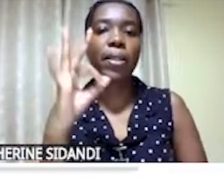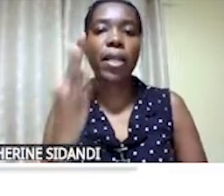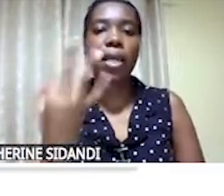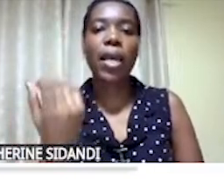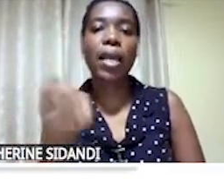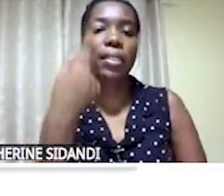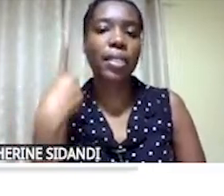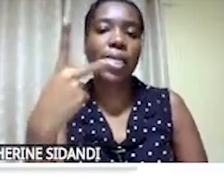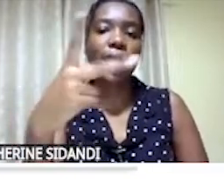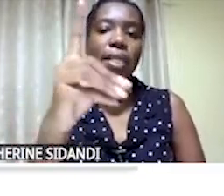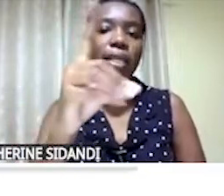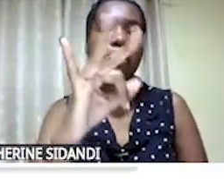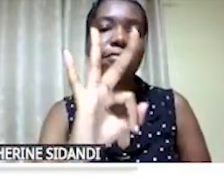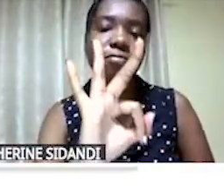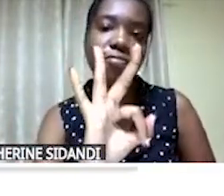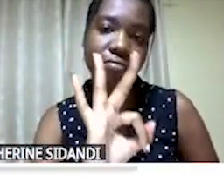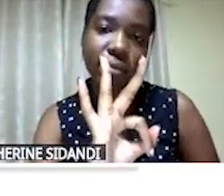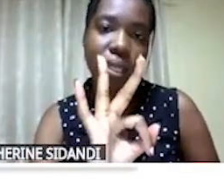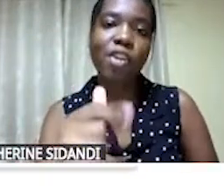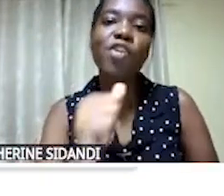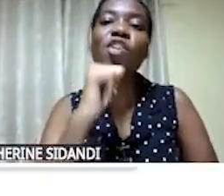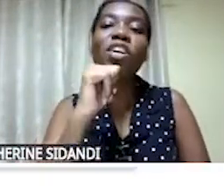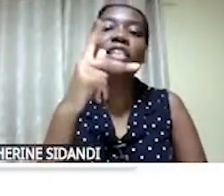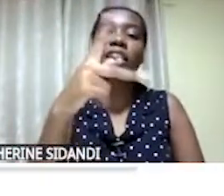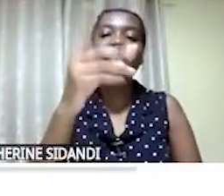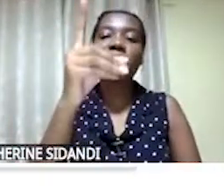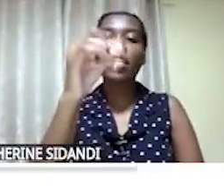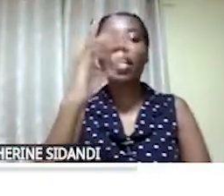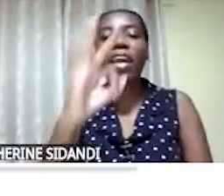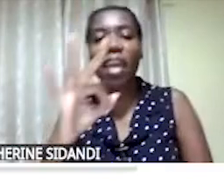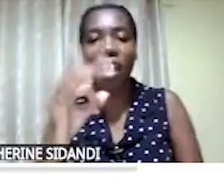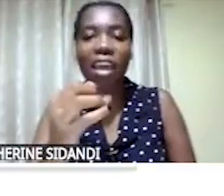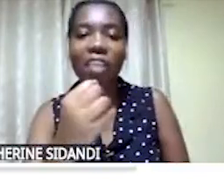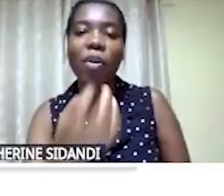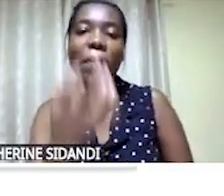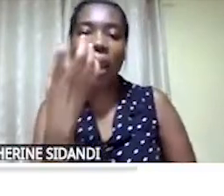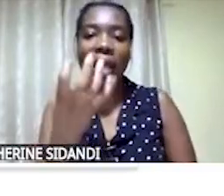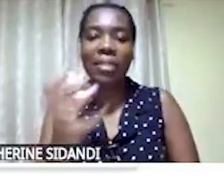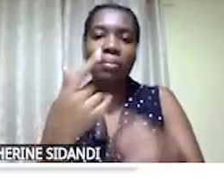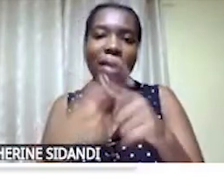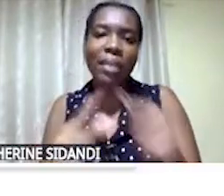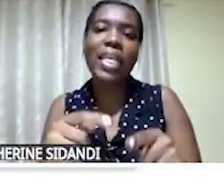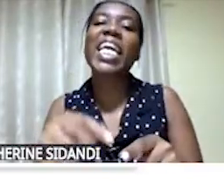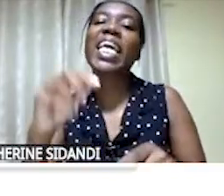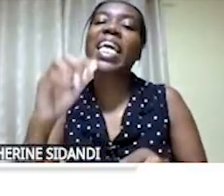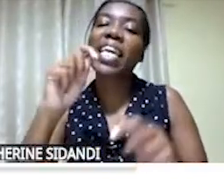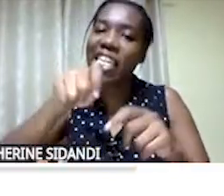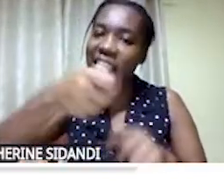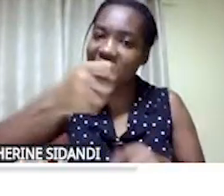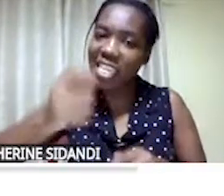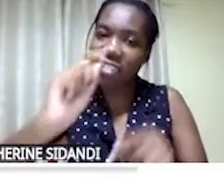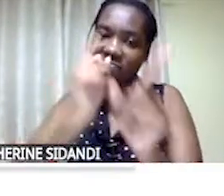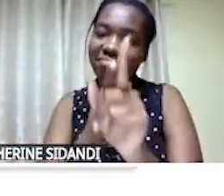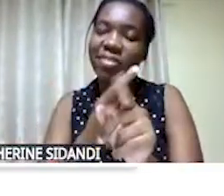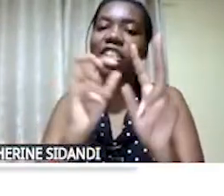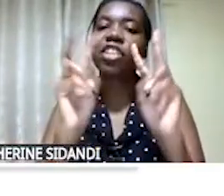not KDF, the snack, but your key differentiating factor. So the key differentiating factor, if